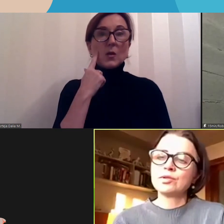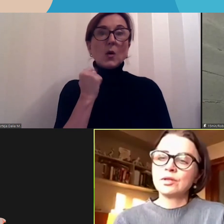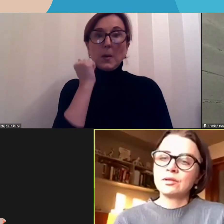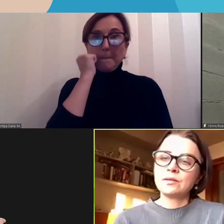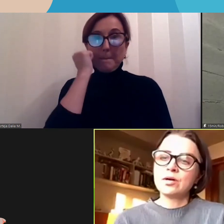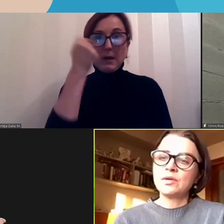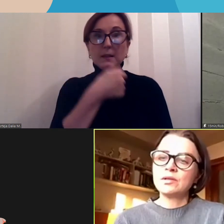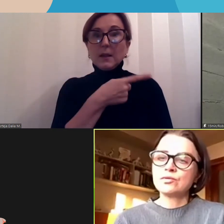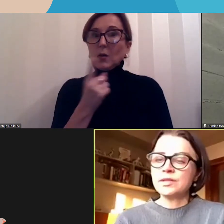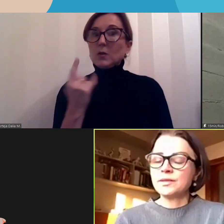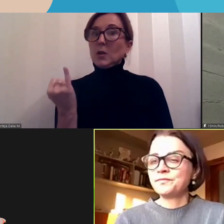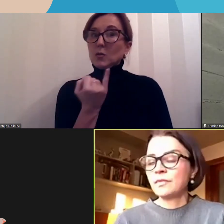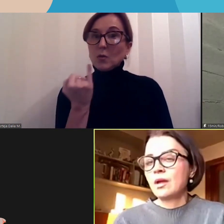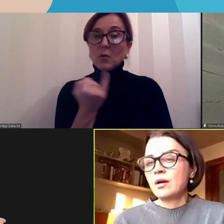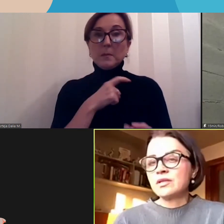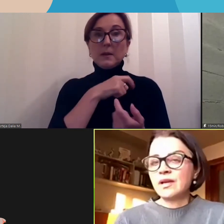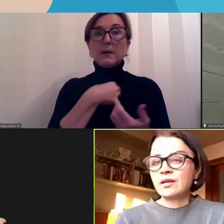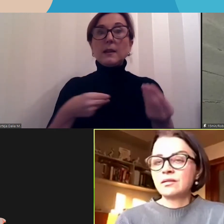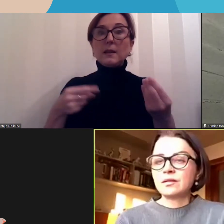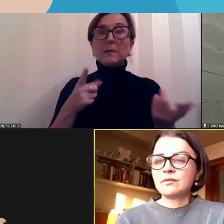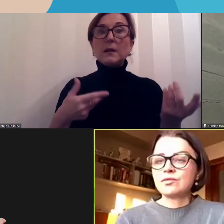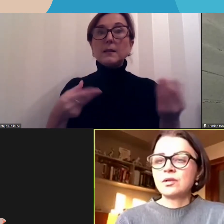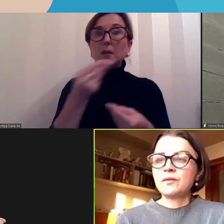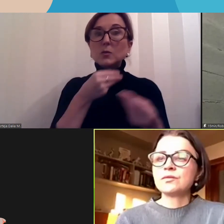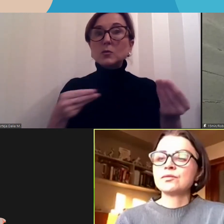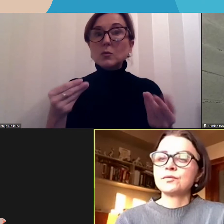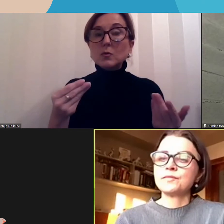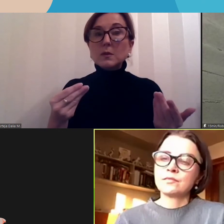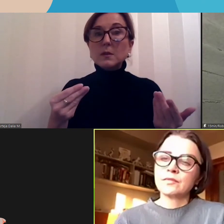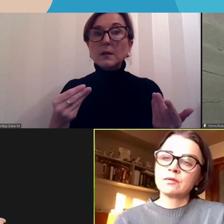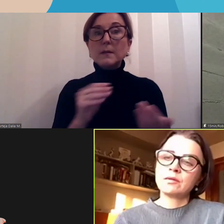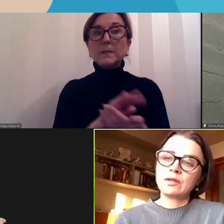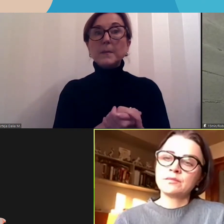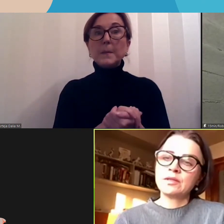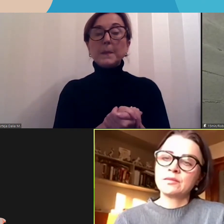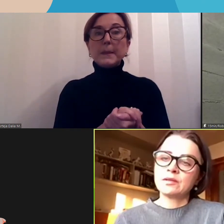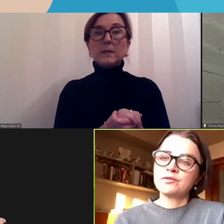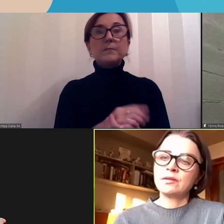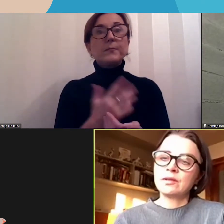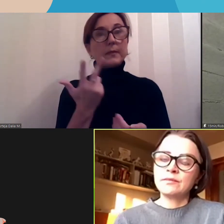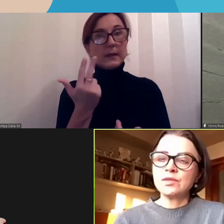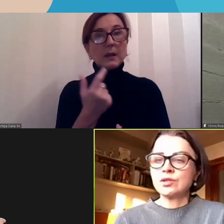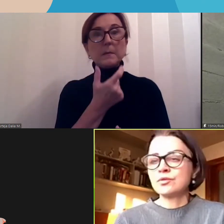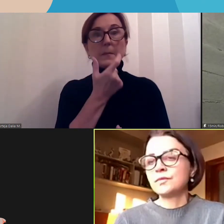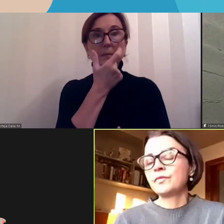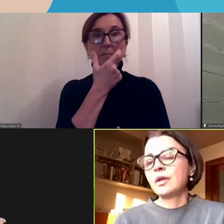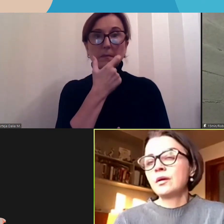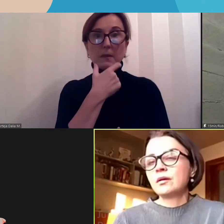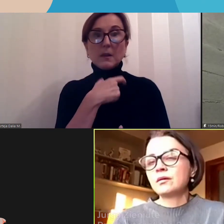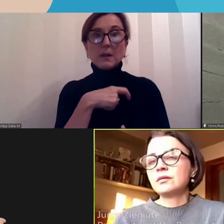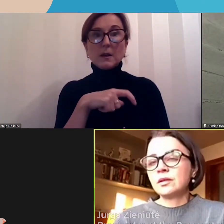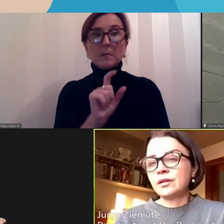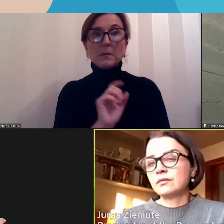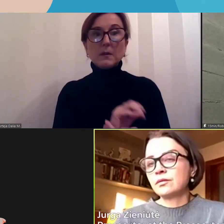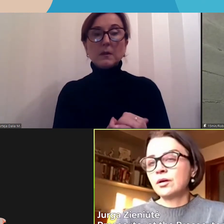Good afternoon. First and foremost, let me thank you for a very interesting discussion and to